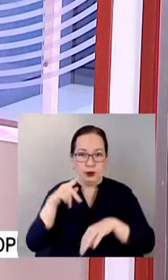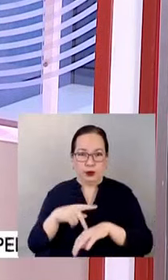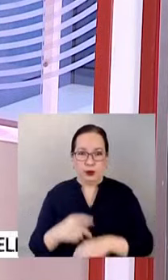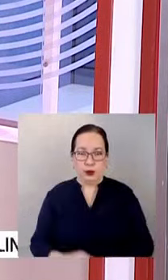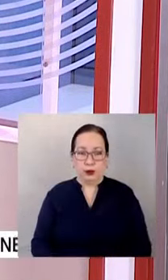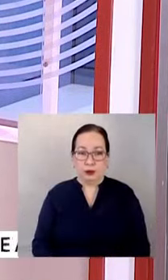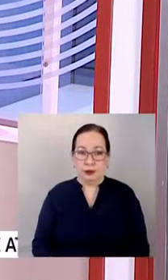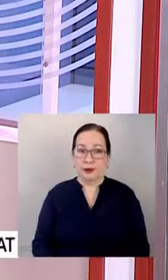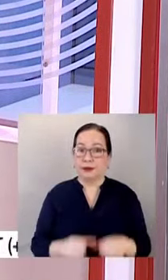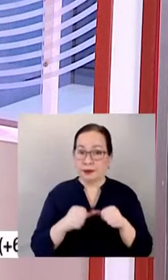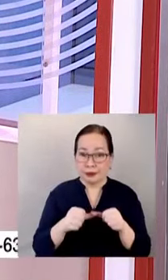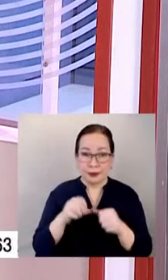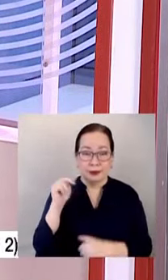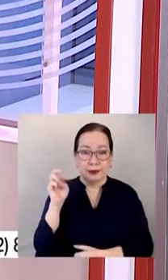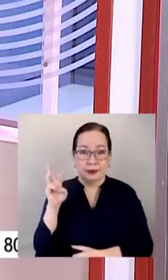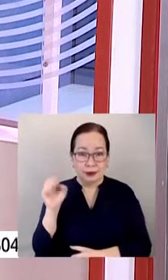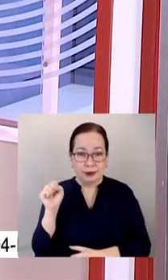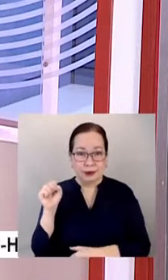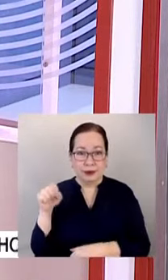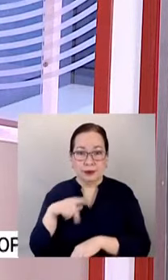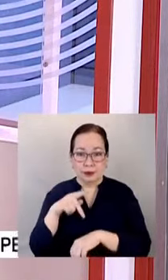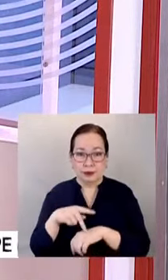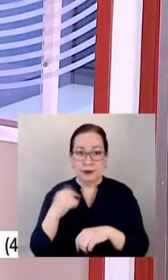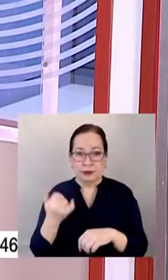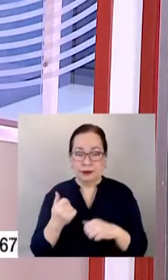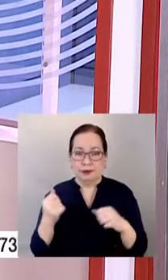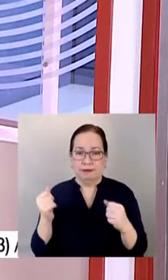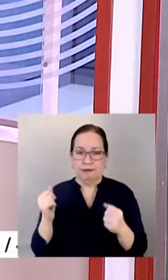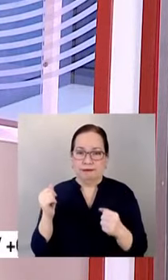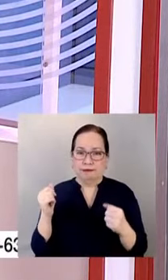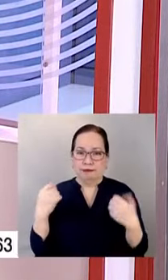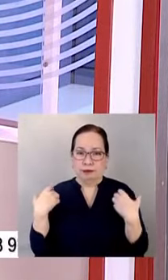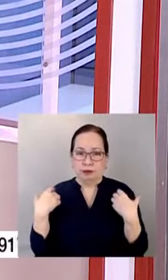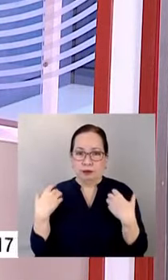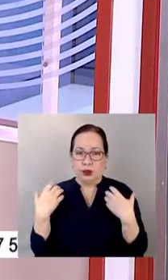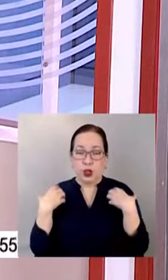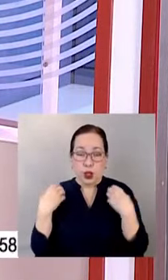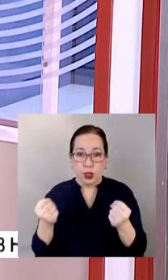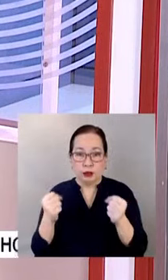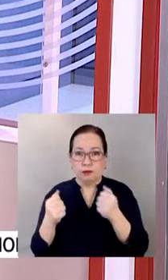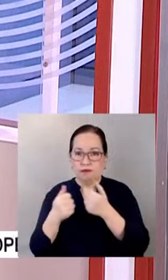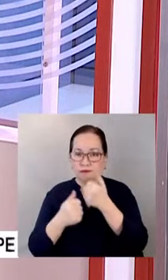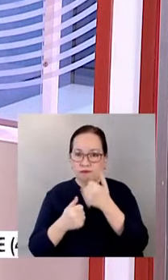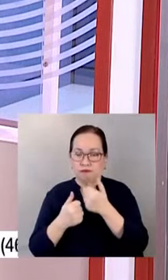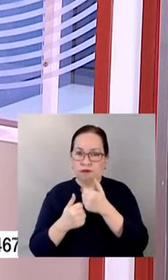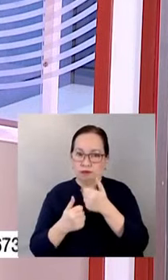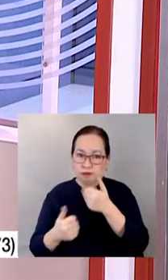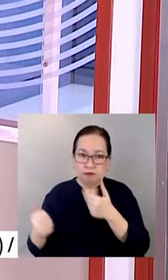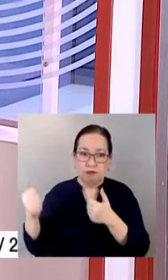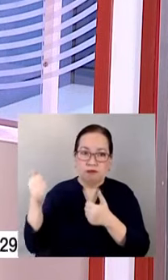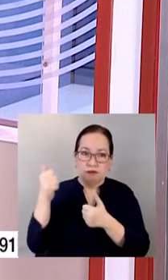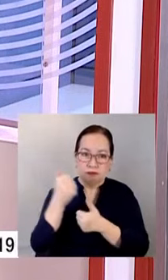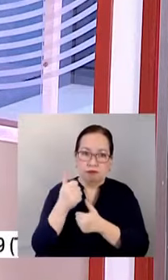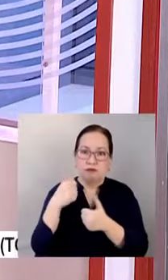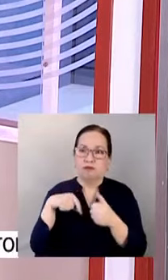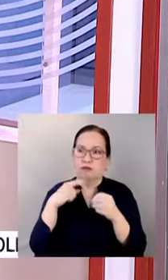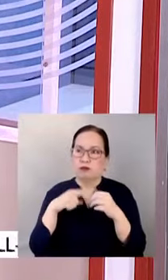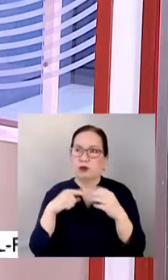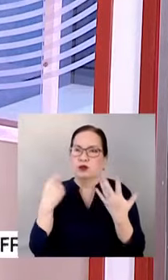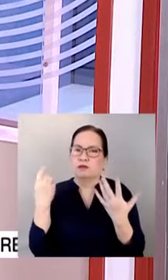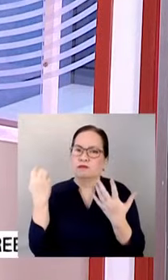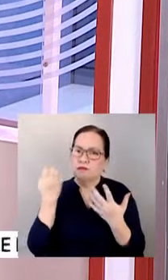Back with more news. The Philippines' acting health secretary stresses the significance of extending the state of calamity declaration